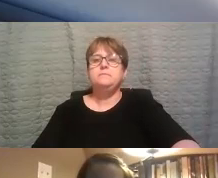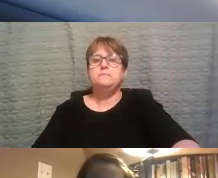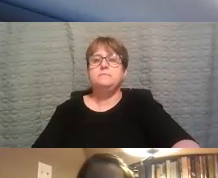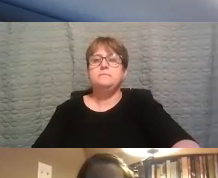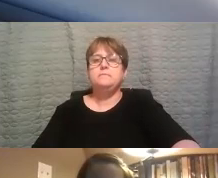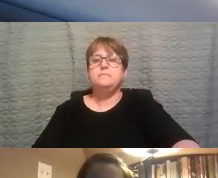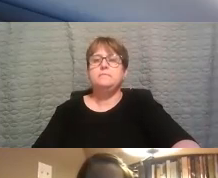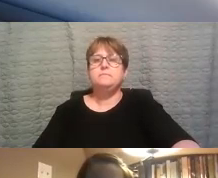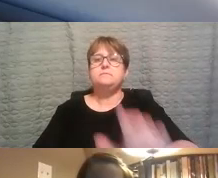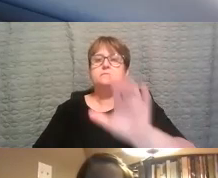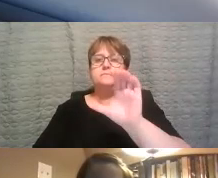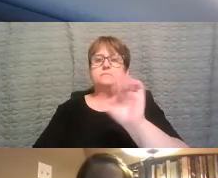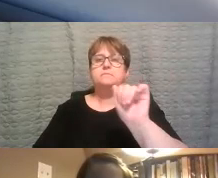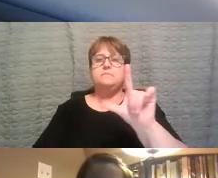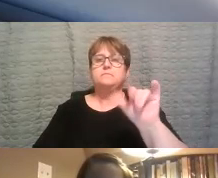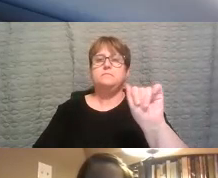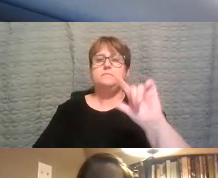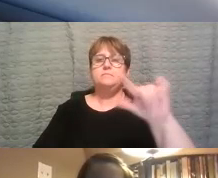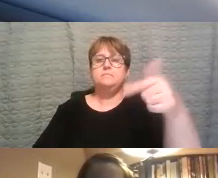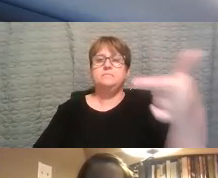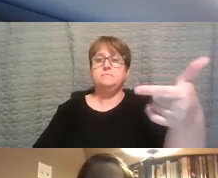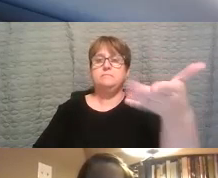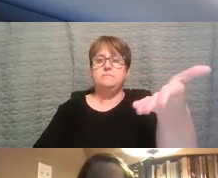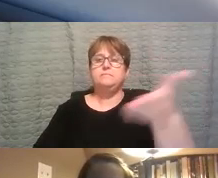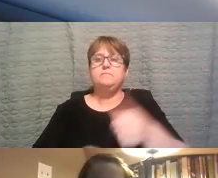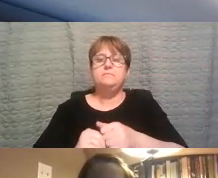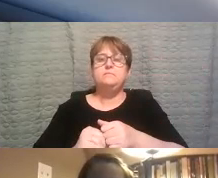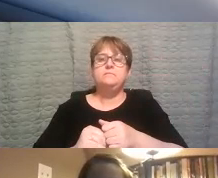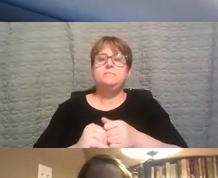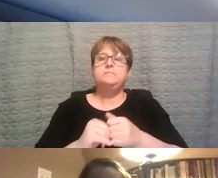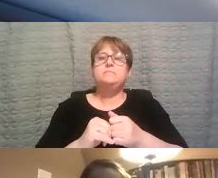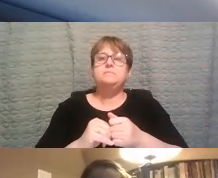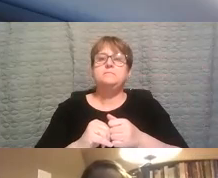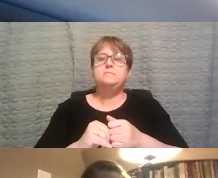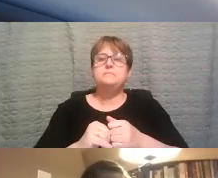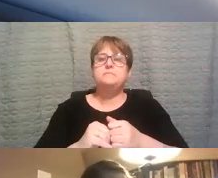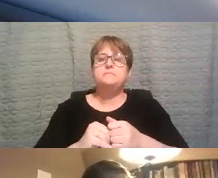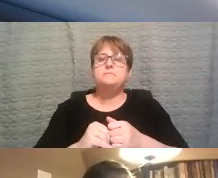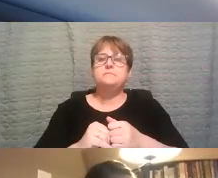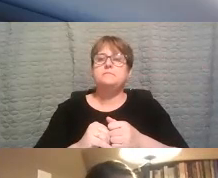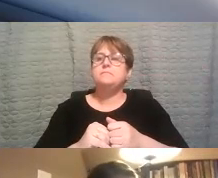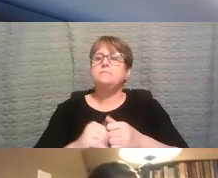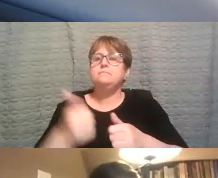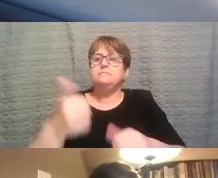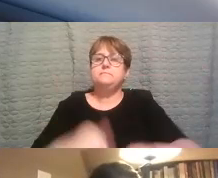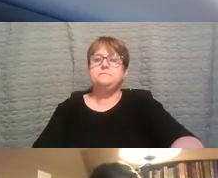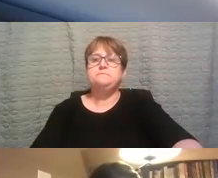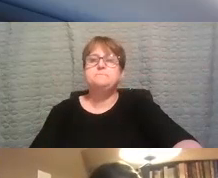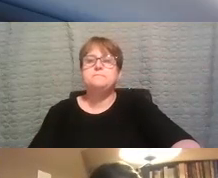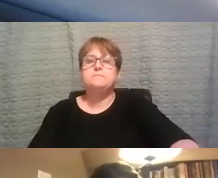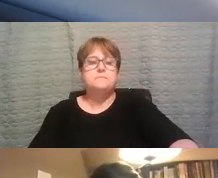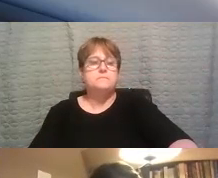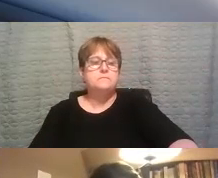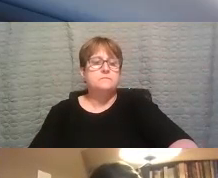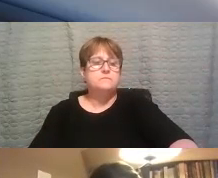Queremos ayudar a la mujer cómo dar a luz a su hijo para no sufrir mucho. Entonces, en